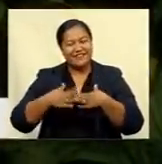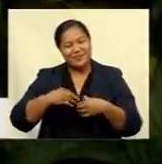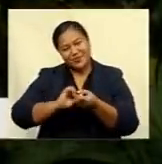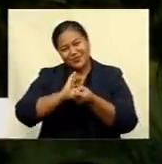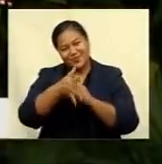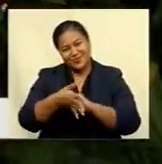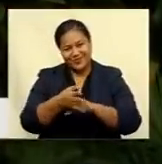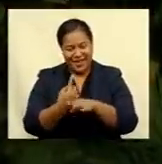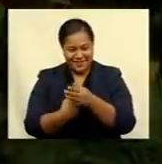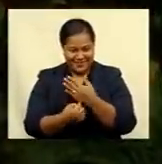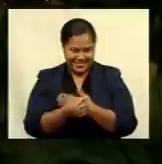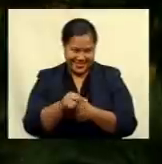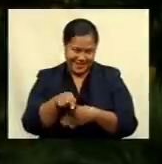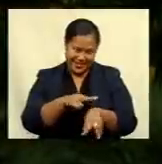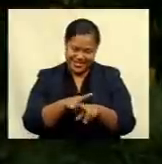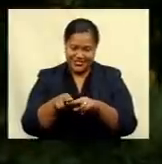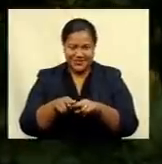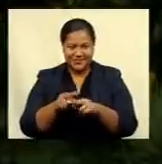COVID-19.